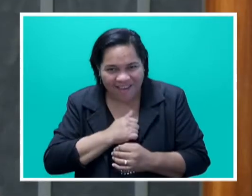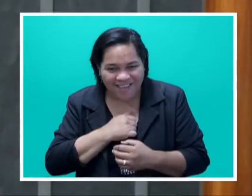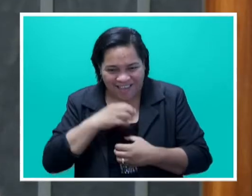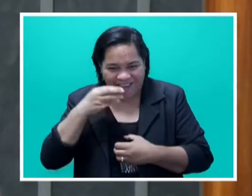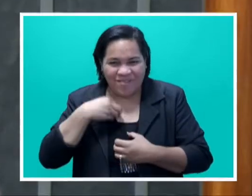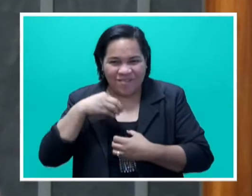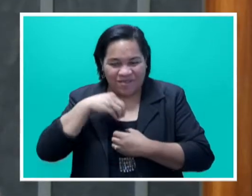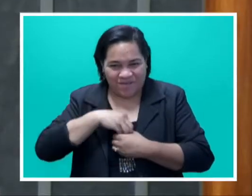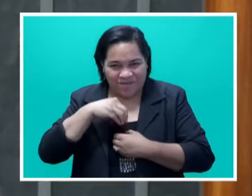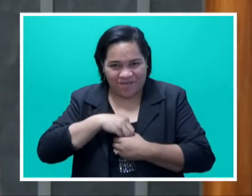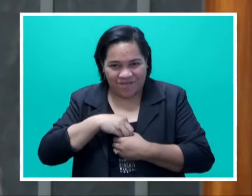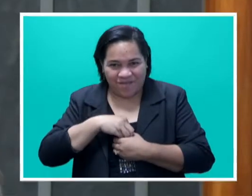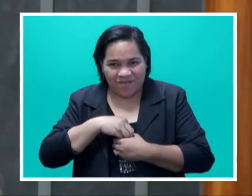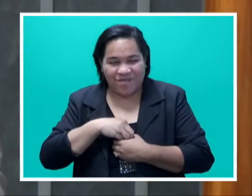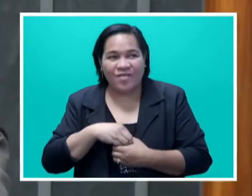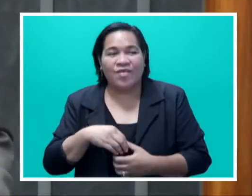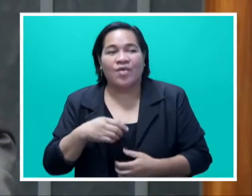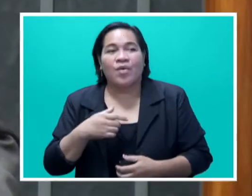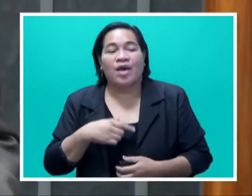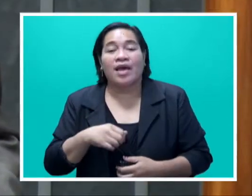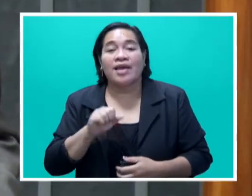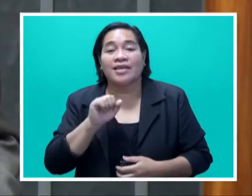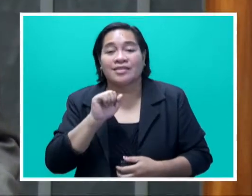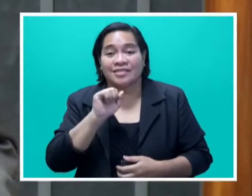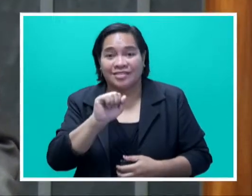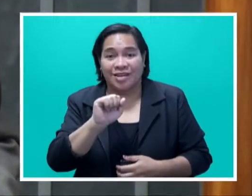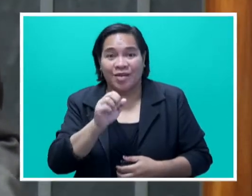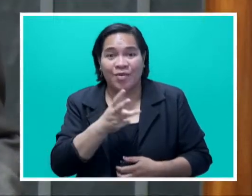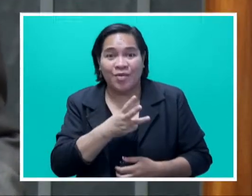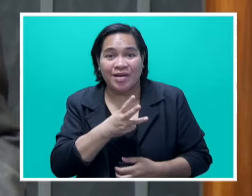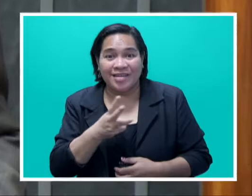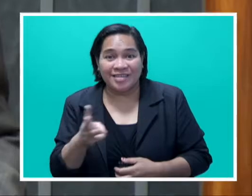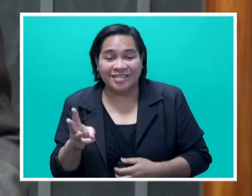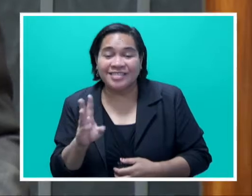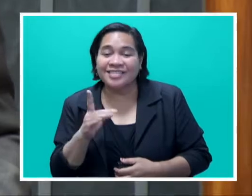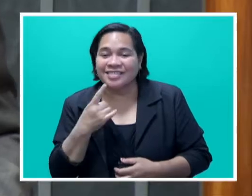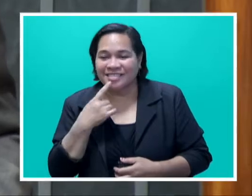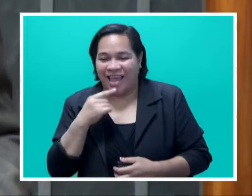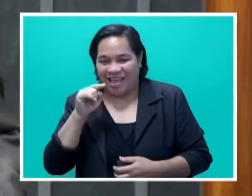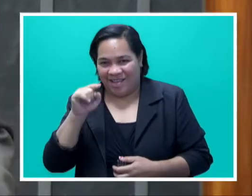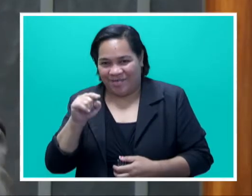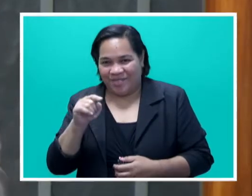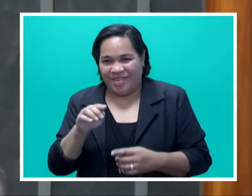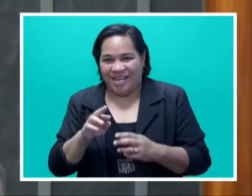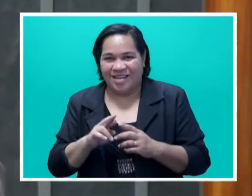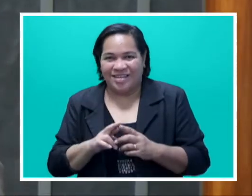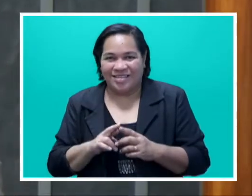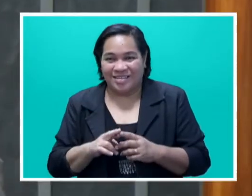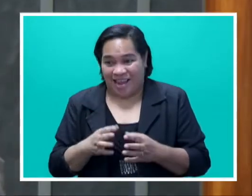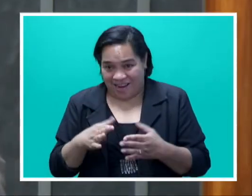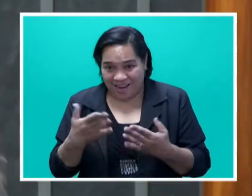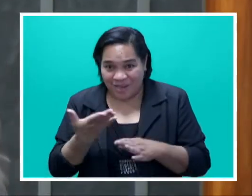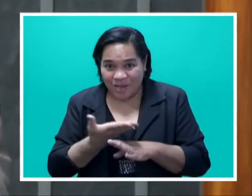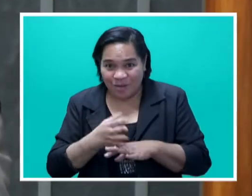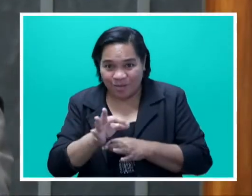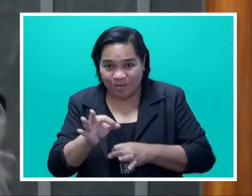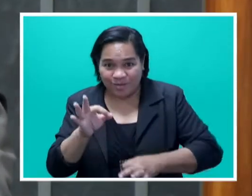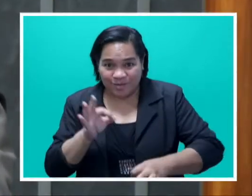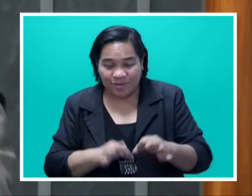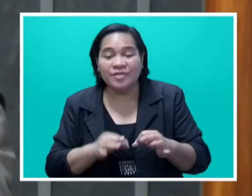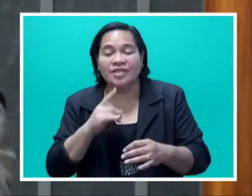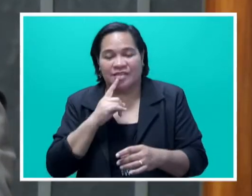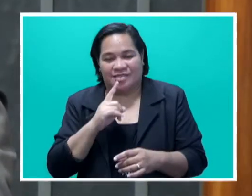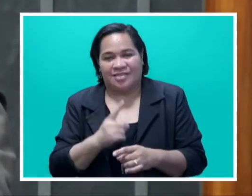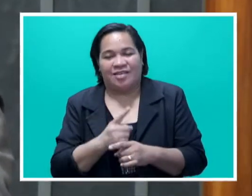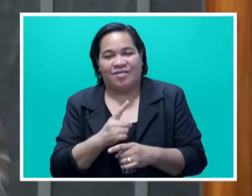was embedded in the words of His Excellency the President in his address to this Parliament and